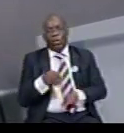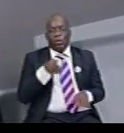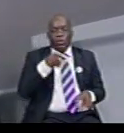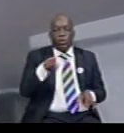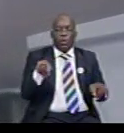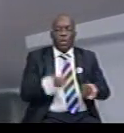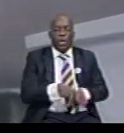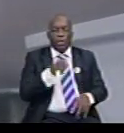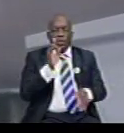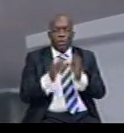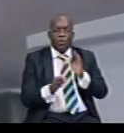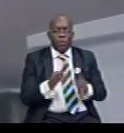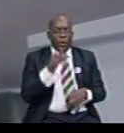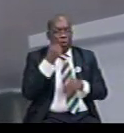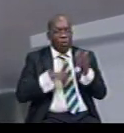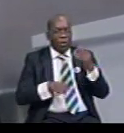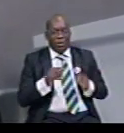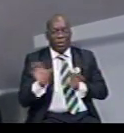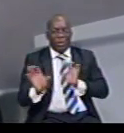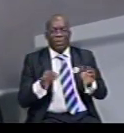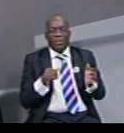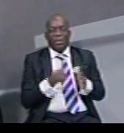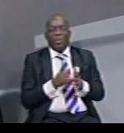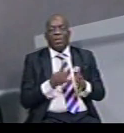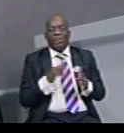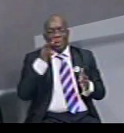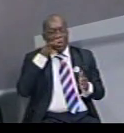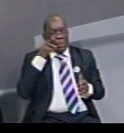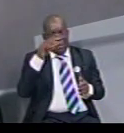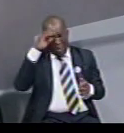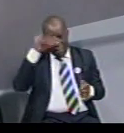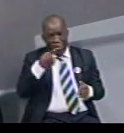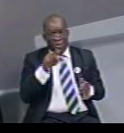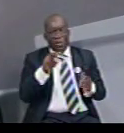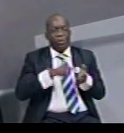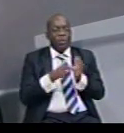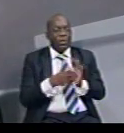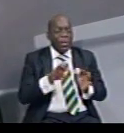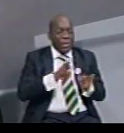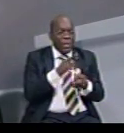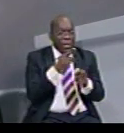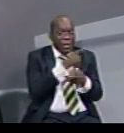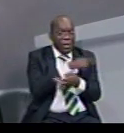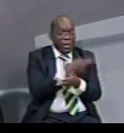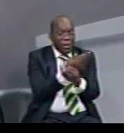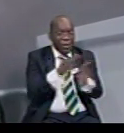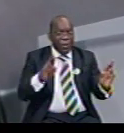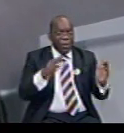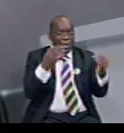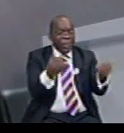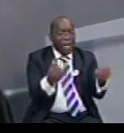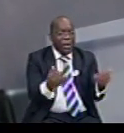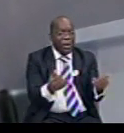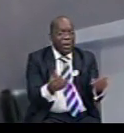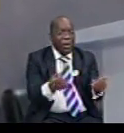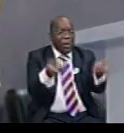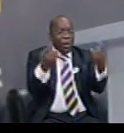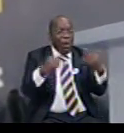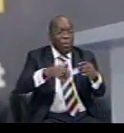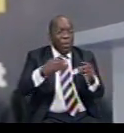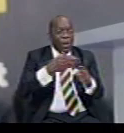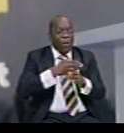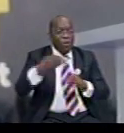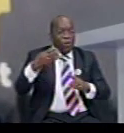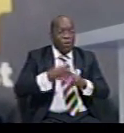he talking about? Repentance in this modern time? Coming away from evil in